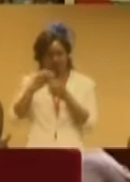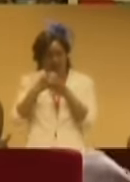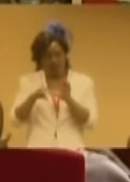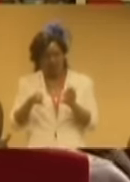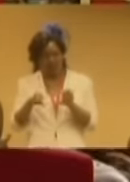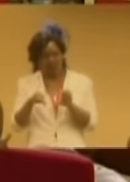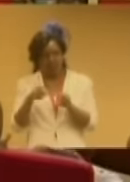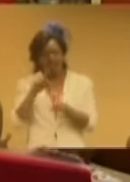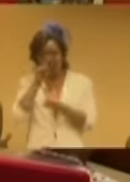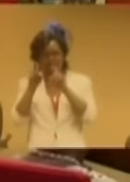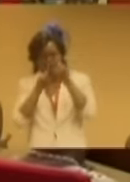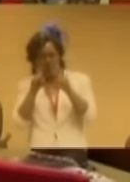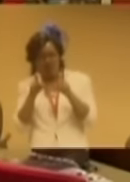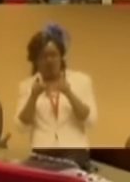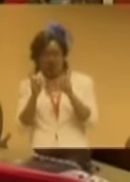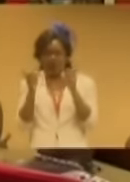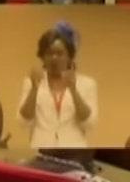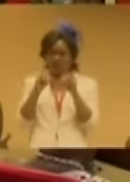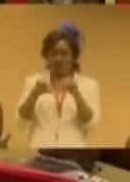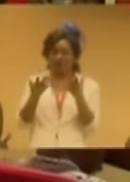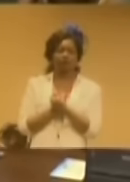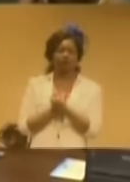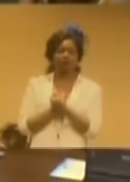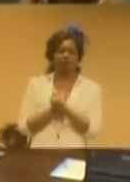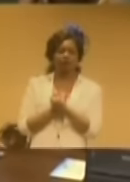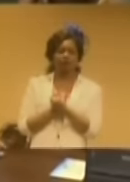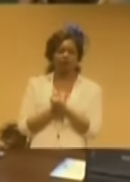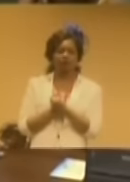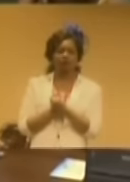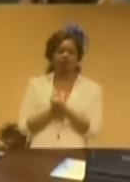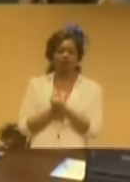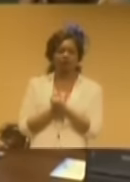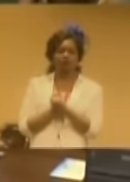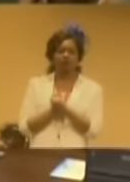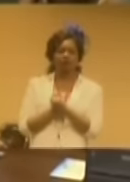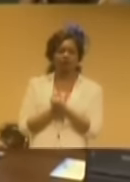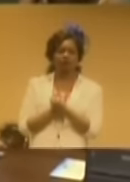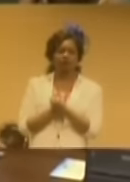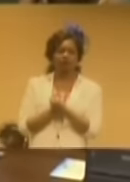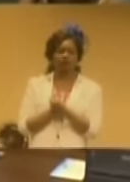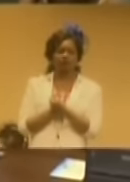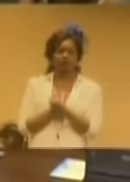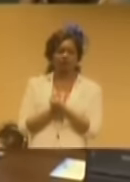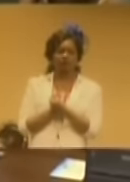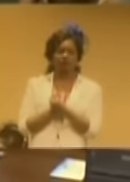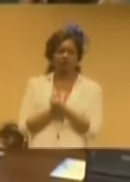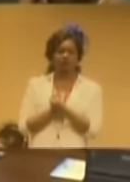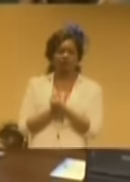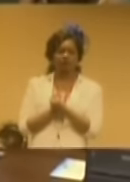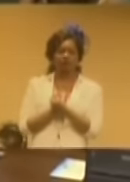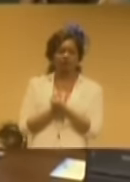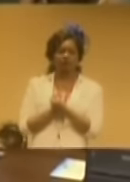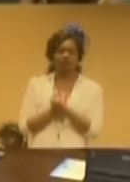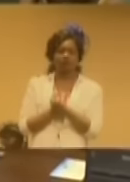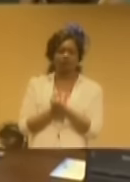a corruption-free Swazi society. His Majesty said the country will continue to pursue peace and stability, and